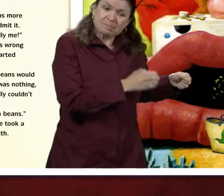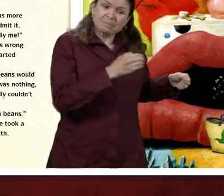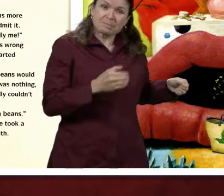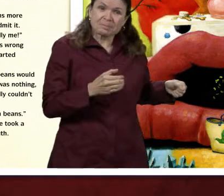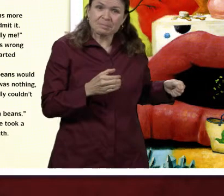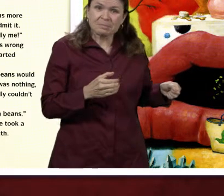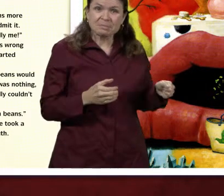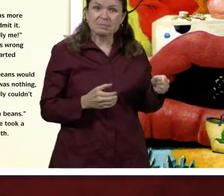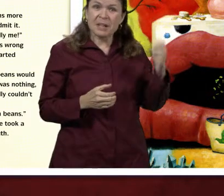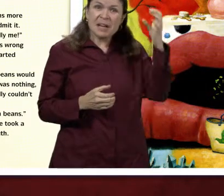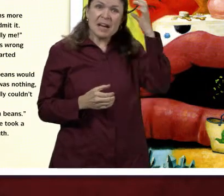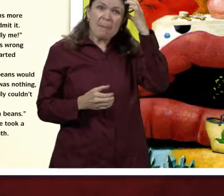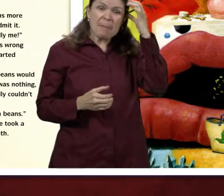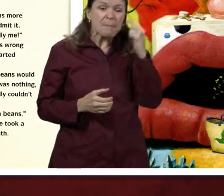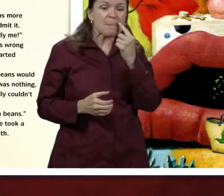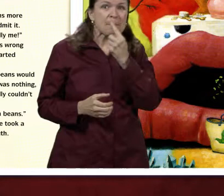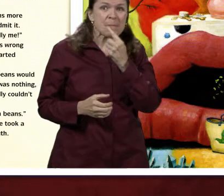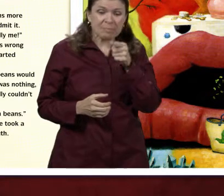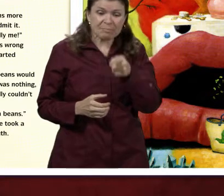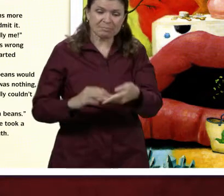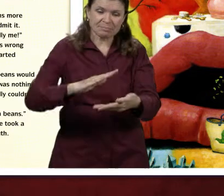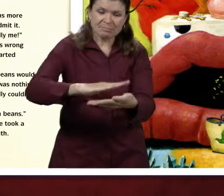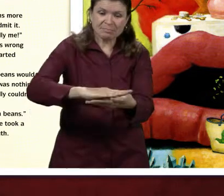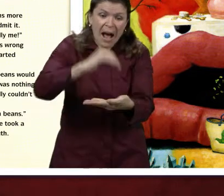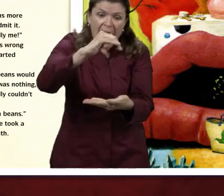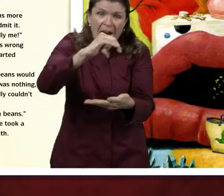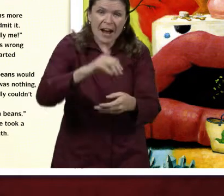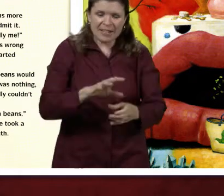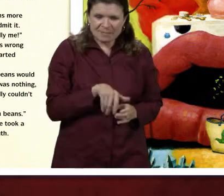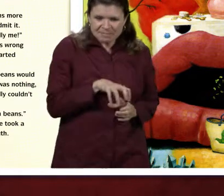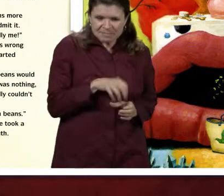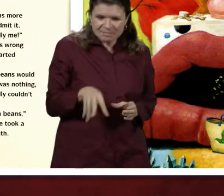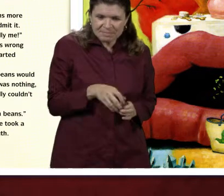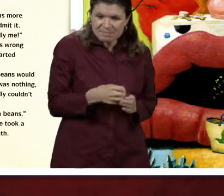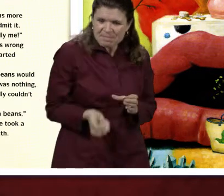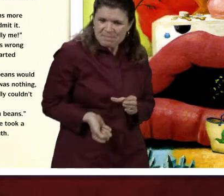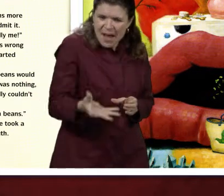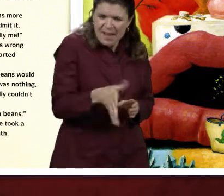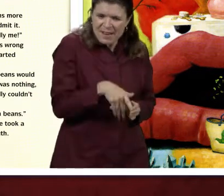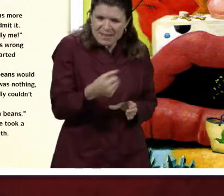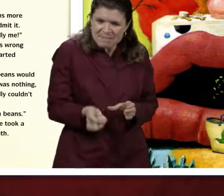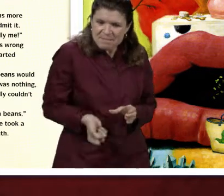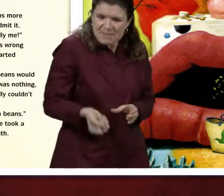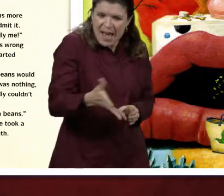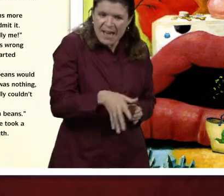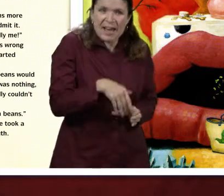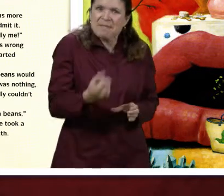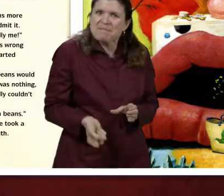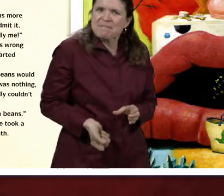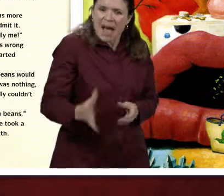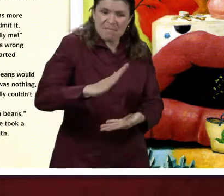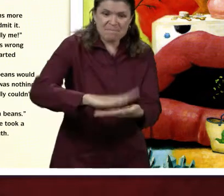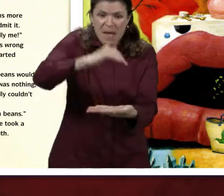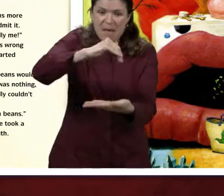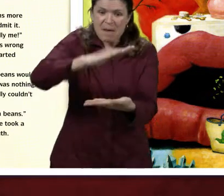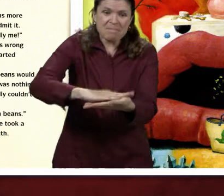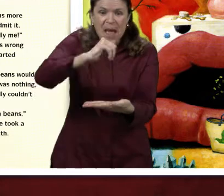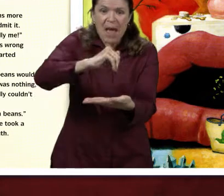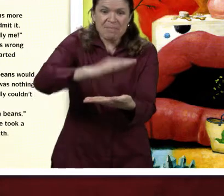thought so, the old woman said with a smile. She took a handful of beans and popped them into Camilla's mouth.